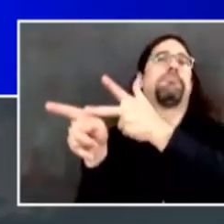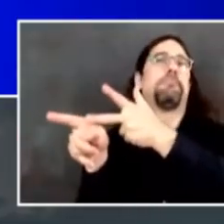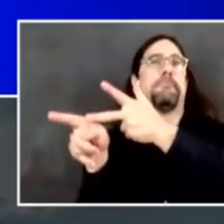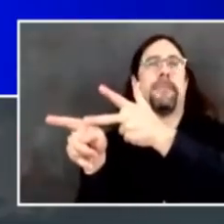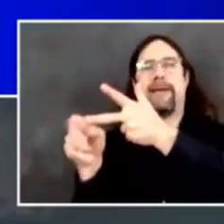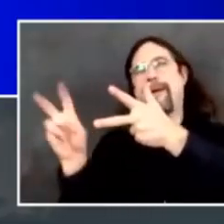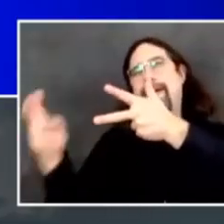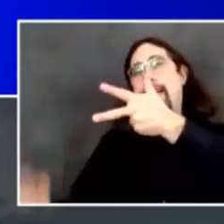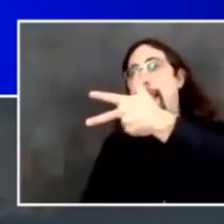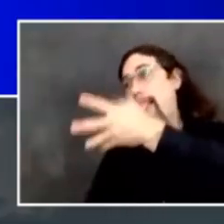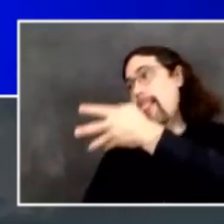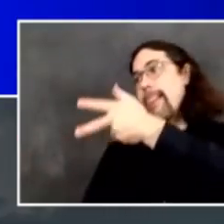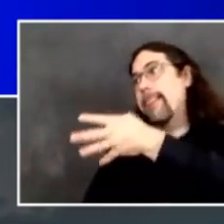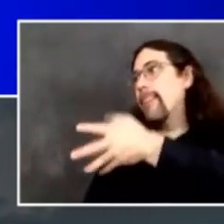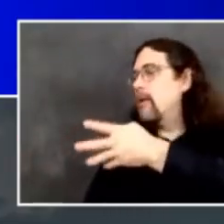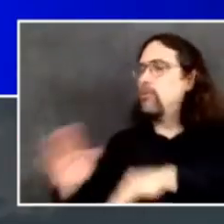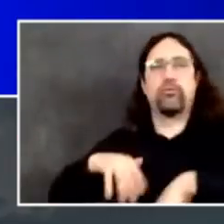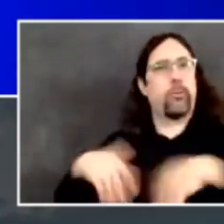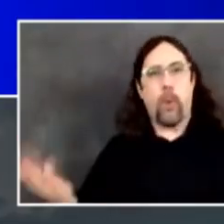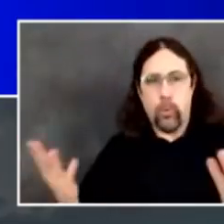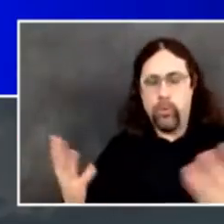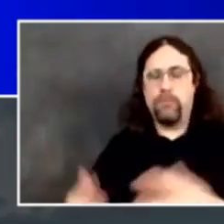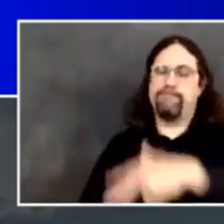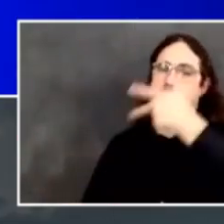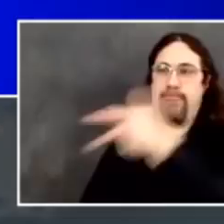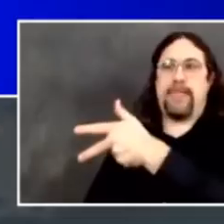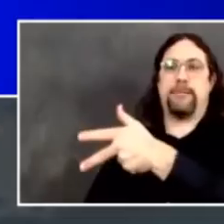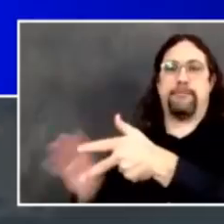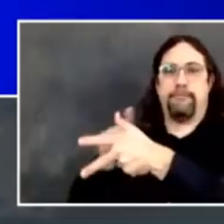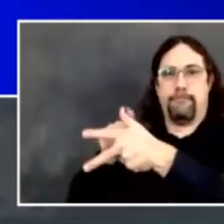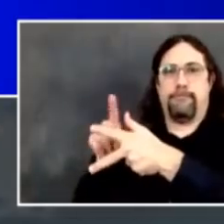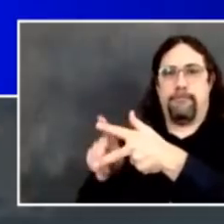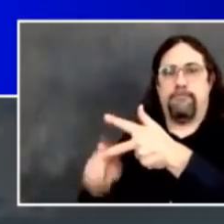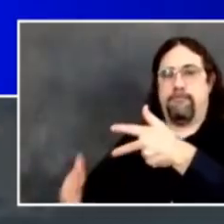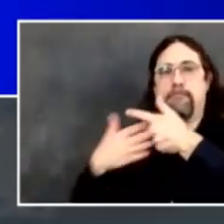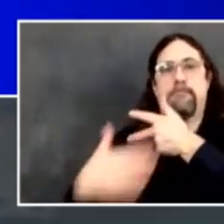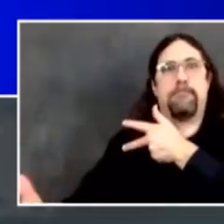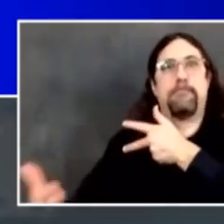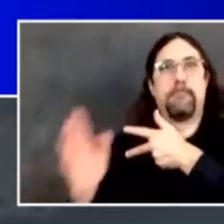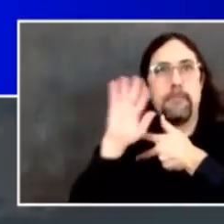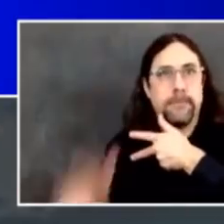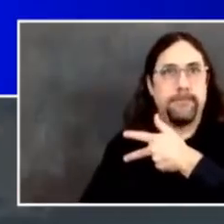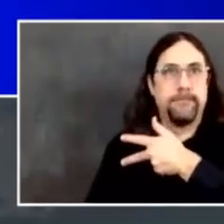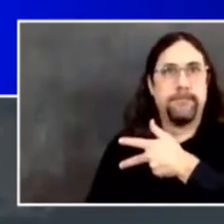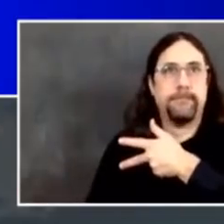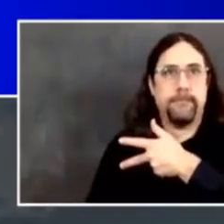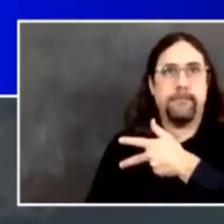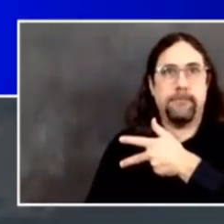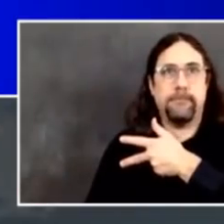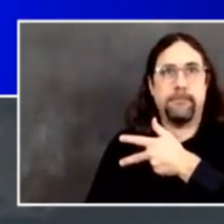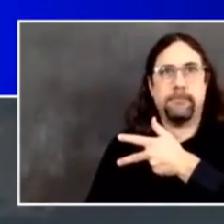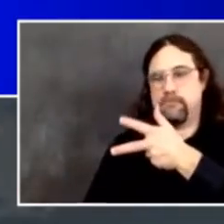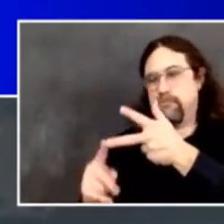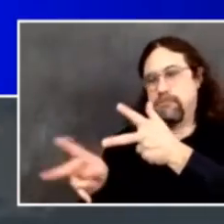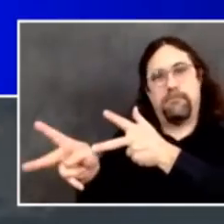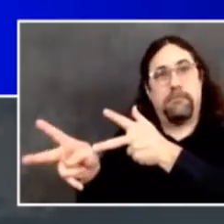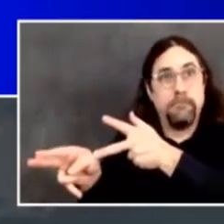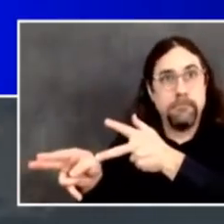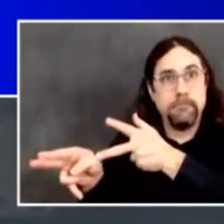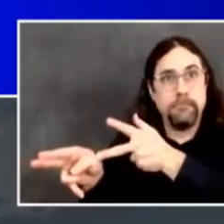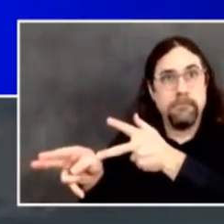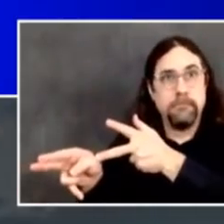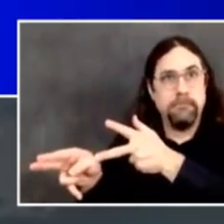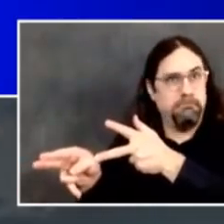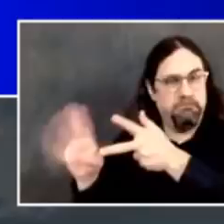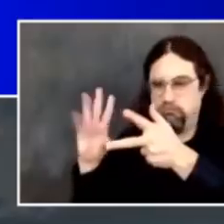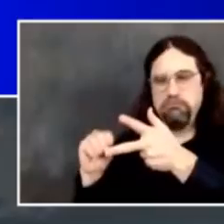but we don't think it is necessary anymore. We're going to use that citywide testing number as the sole measure in the third indicator, especially